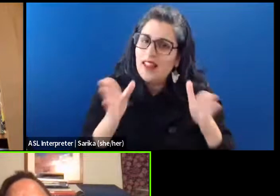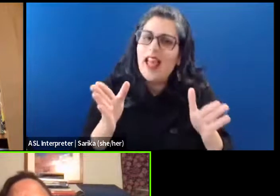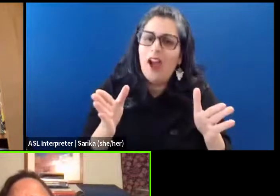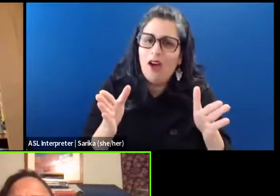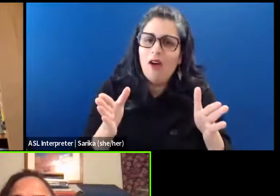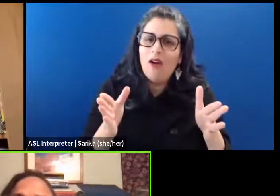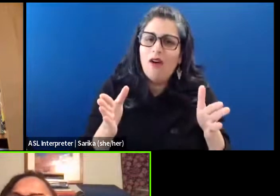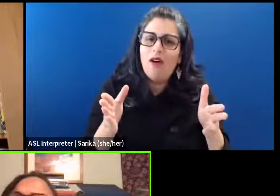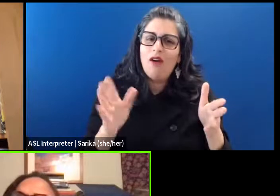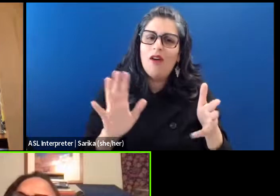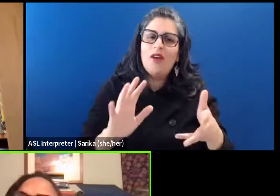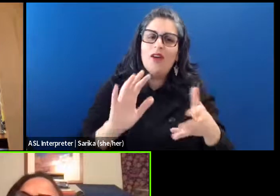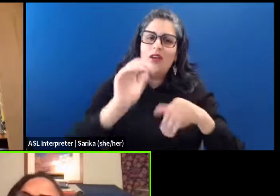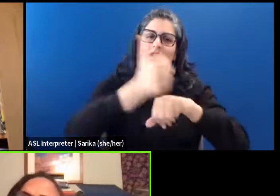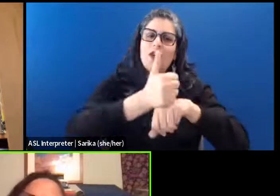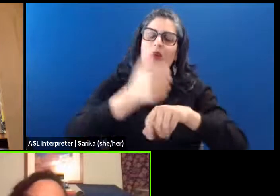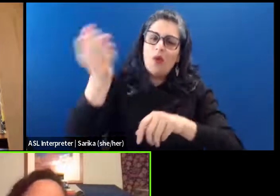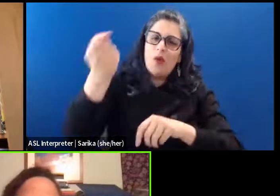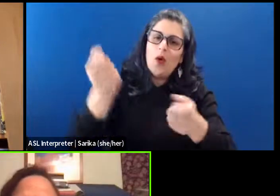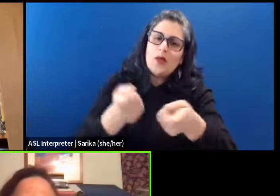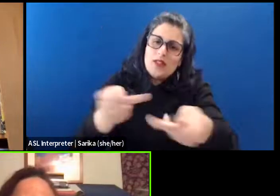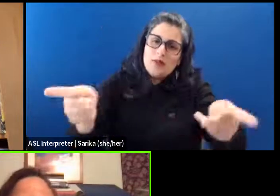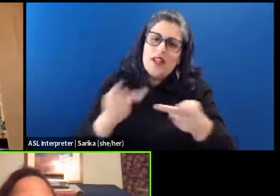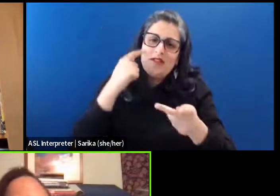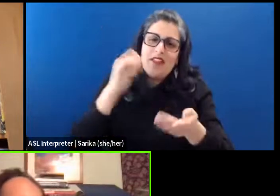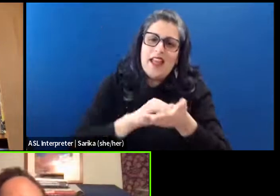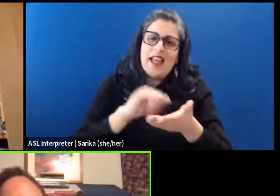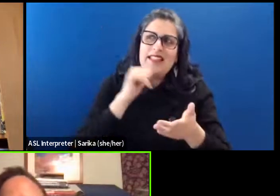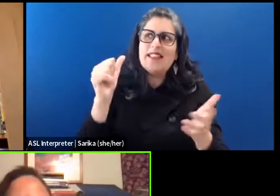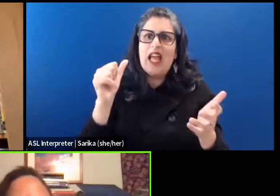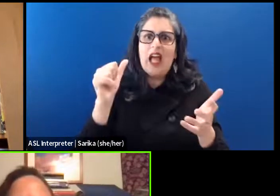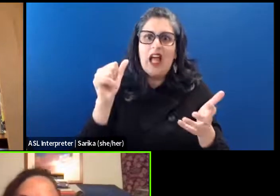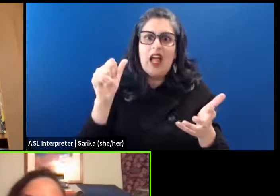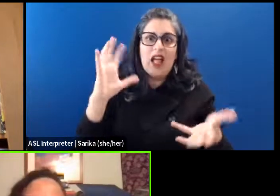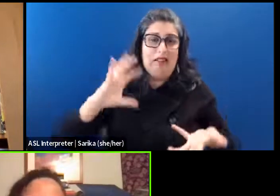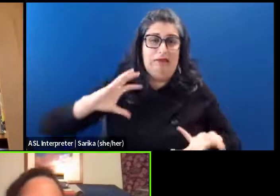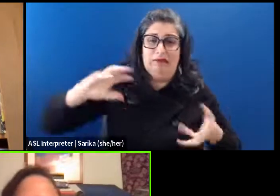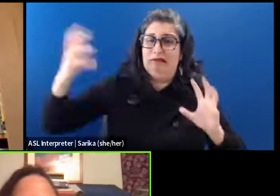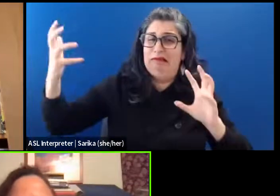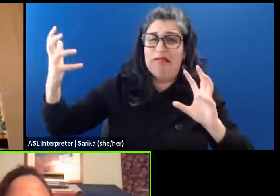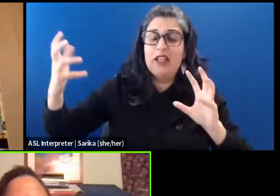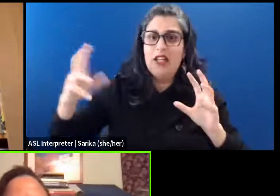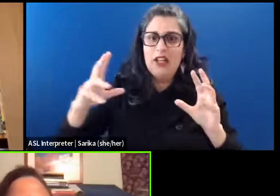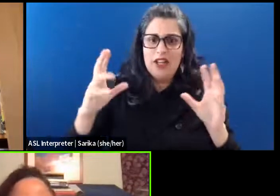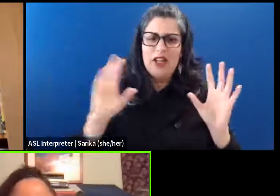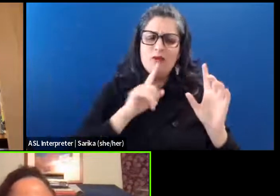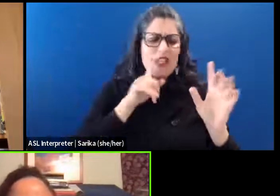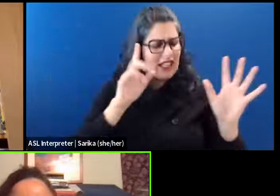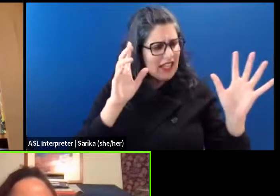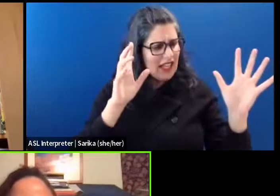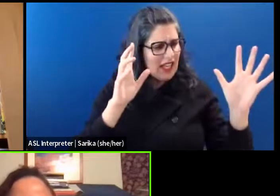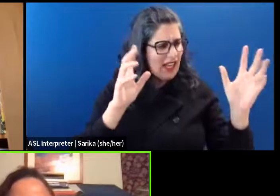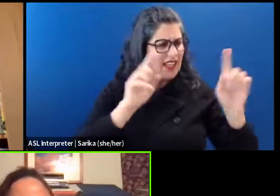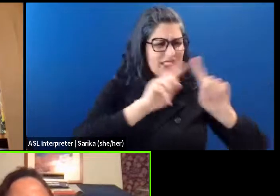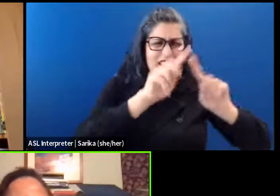and not make it's not cacophonous, it's actually kind of like a symphony, all of these different